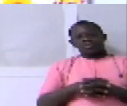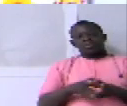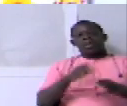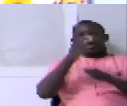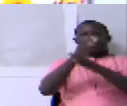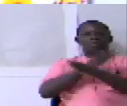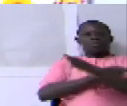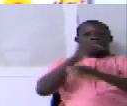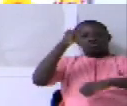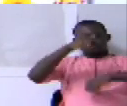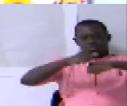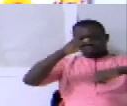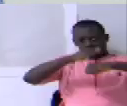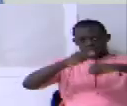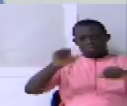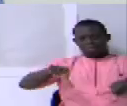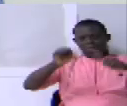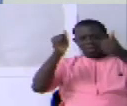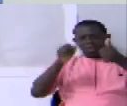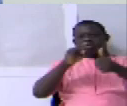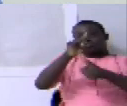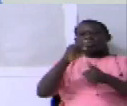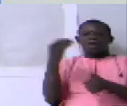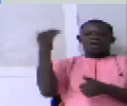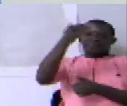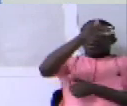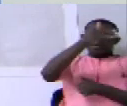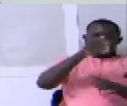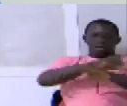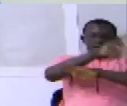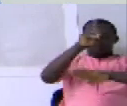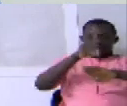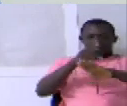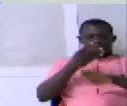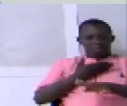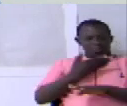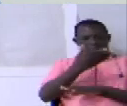Before the tortures, did you go to the place?